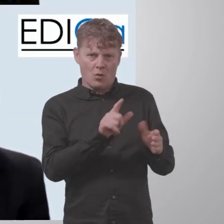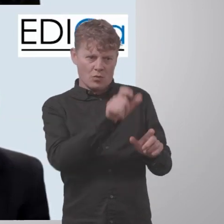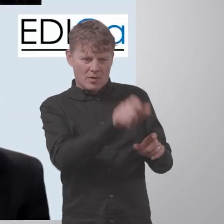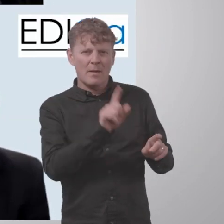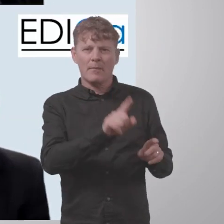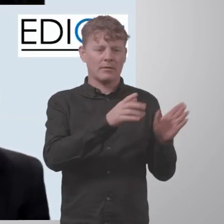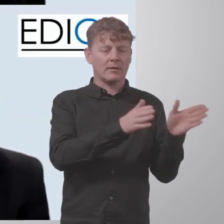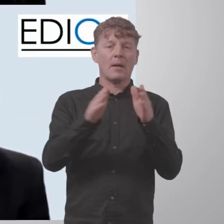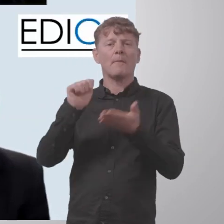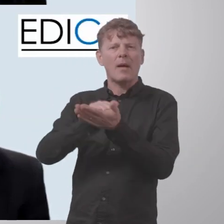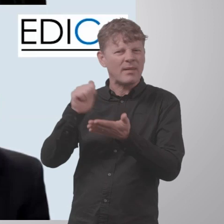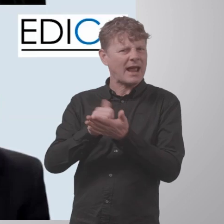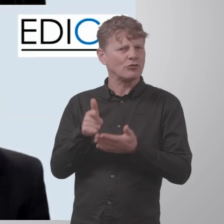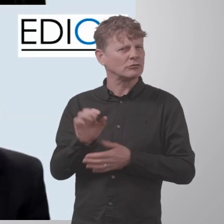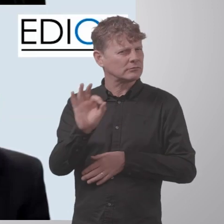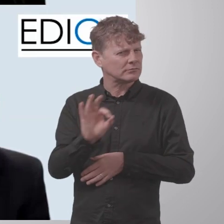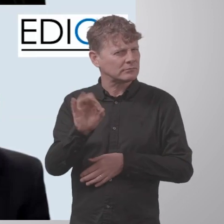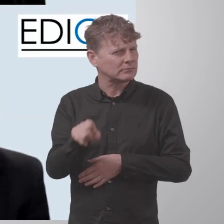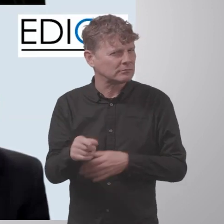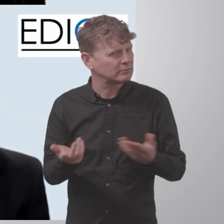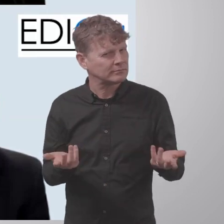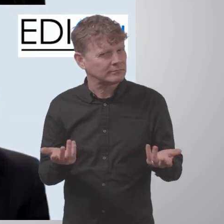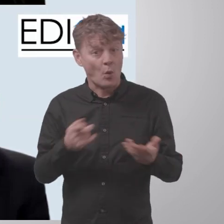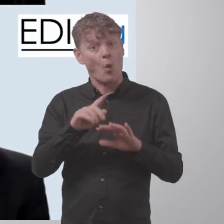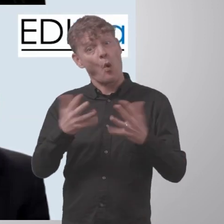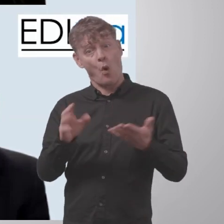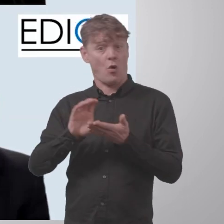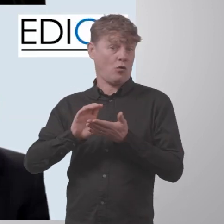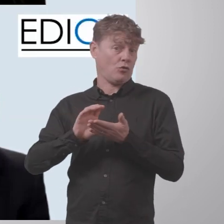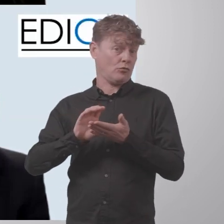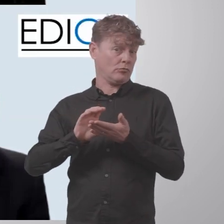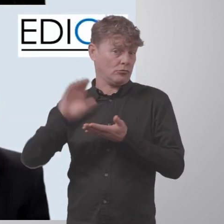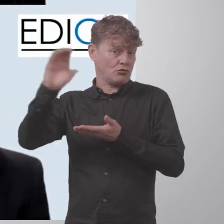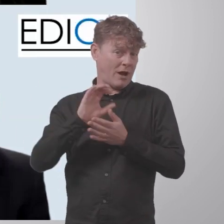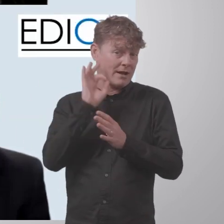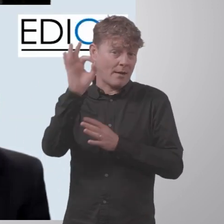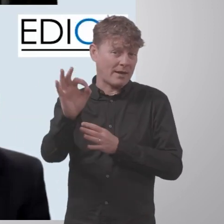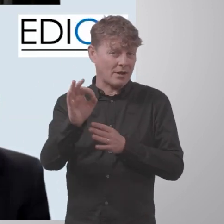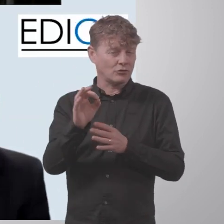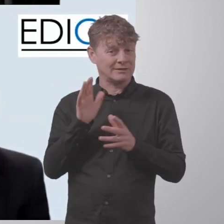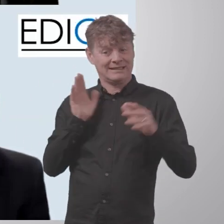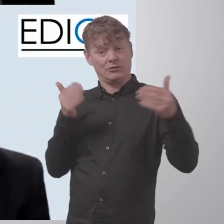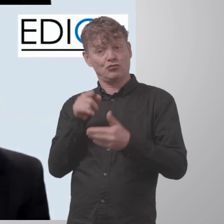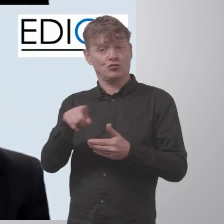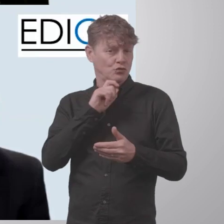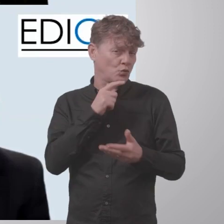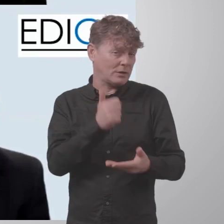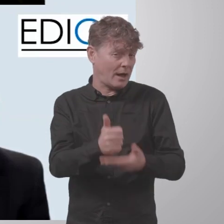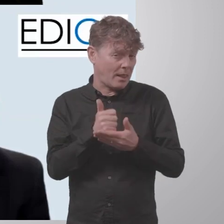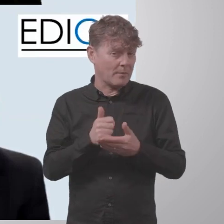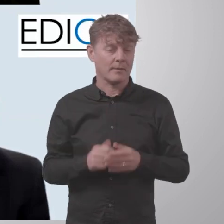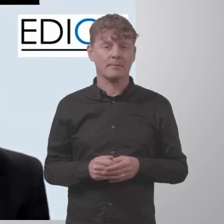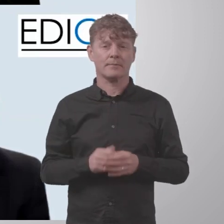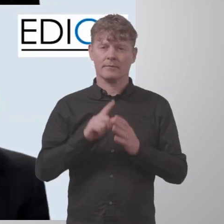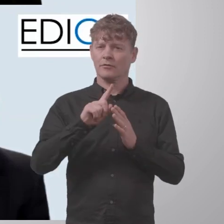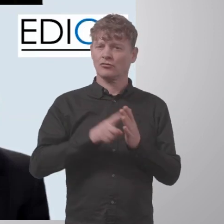or grant application processes. And I think introducing that would help us. That's brilliant, Robert. That's really brilliant.